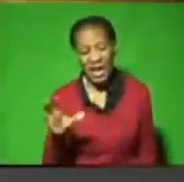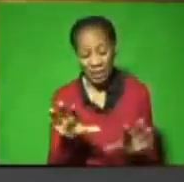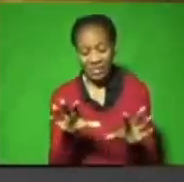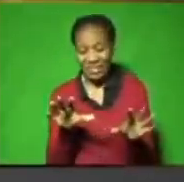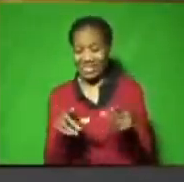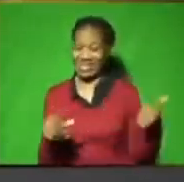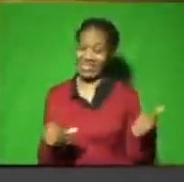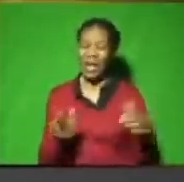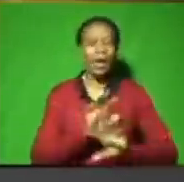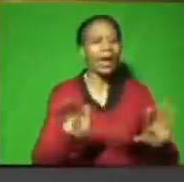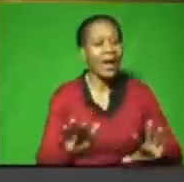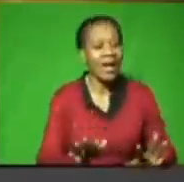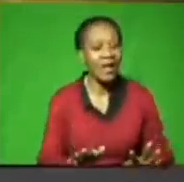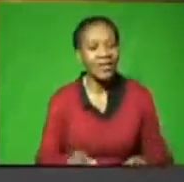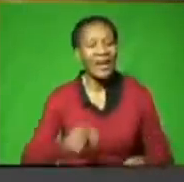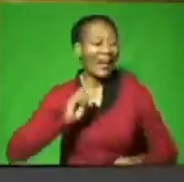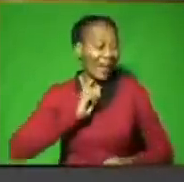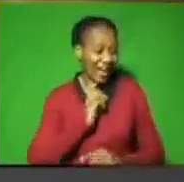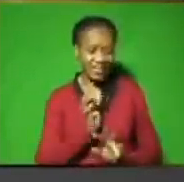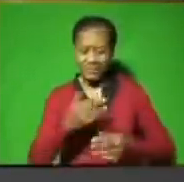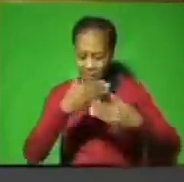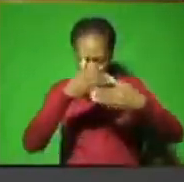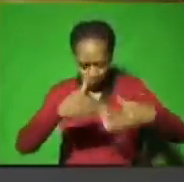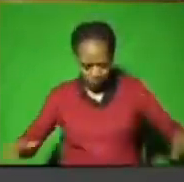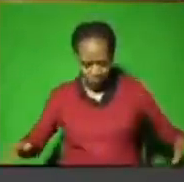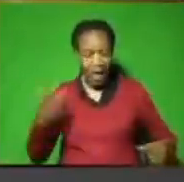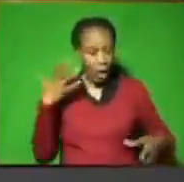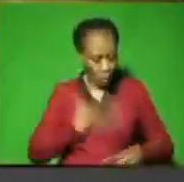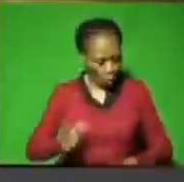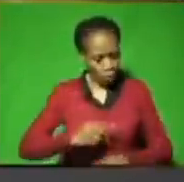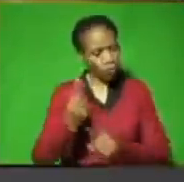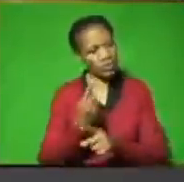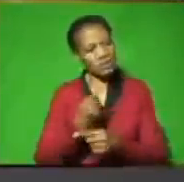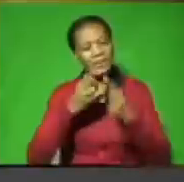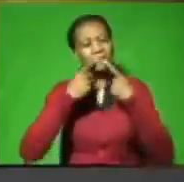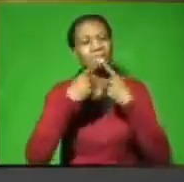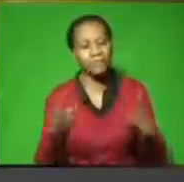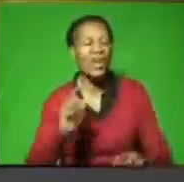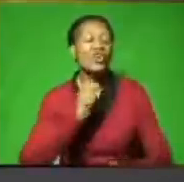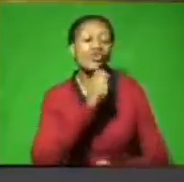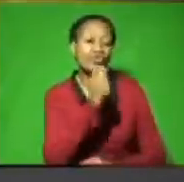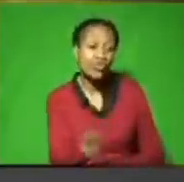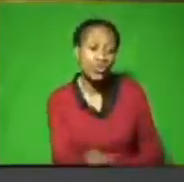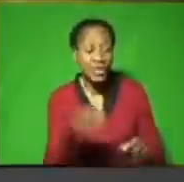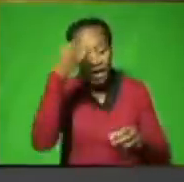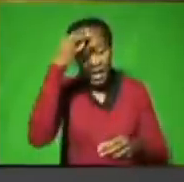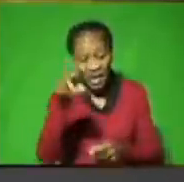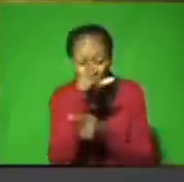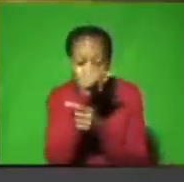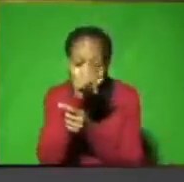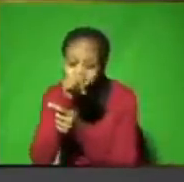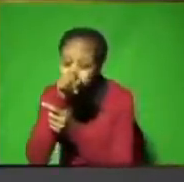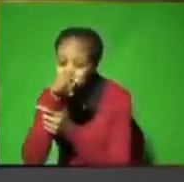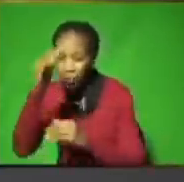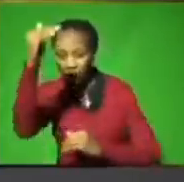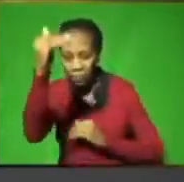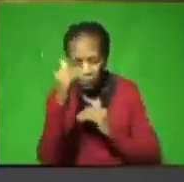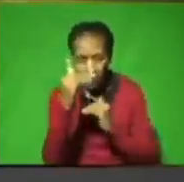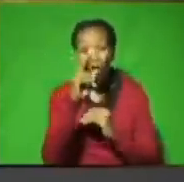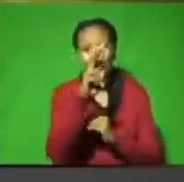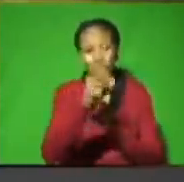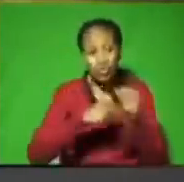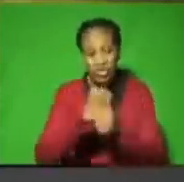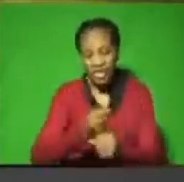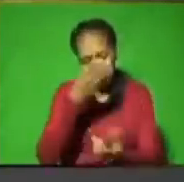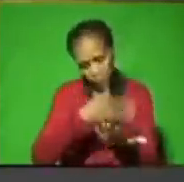motho, ke chaba maka, ke bolela nnete. Mmuso wa dinonyana o tlowa in less than 2 years.